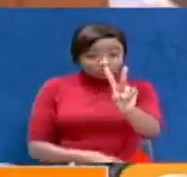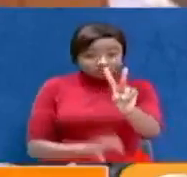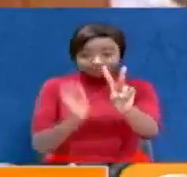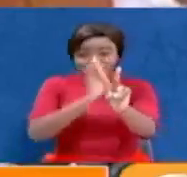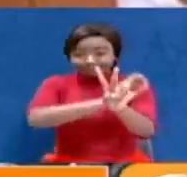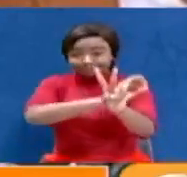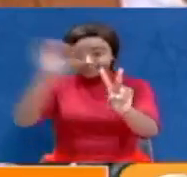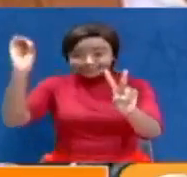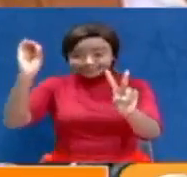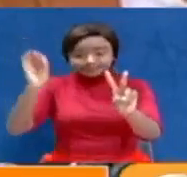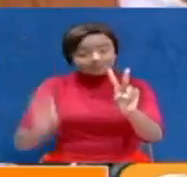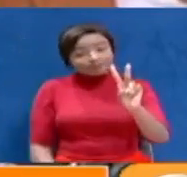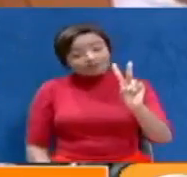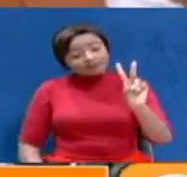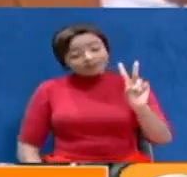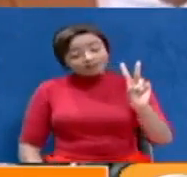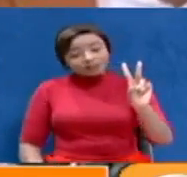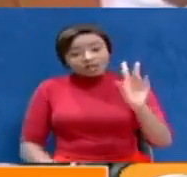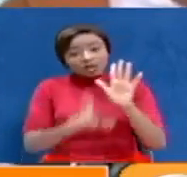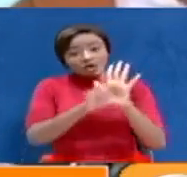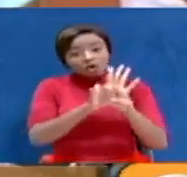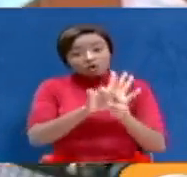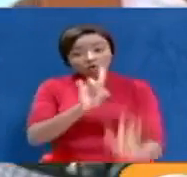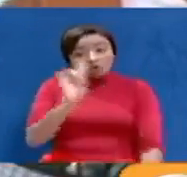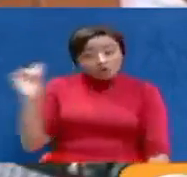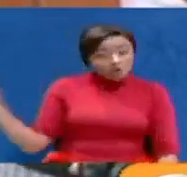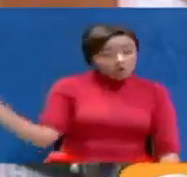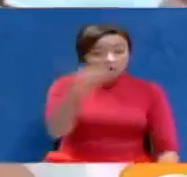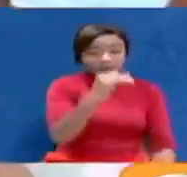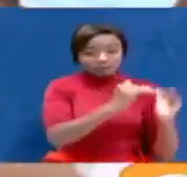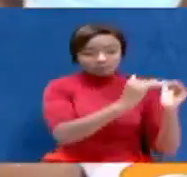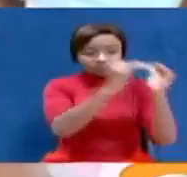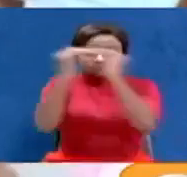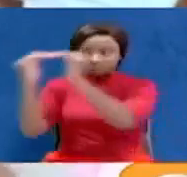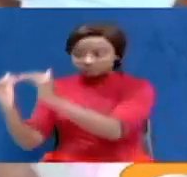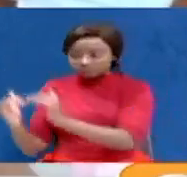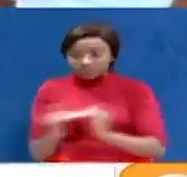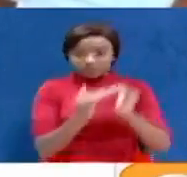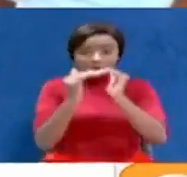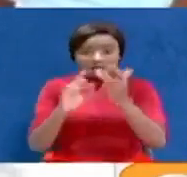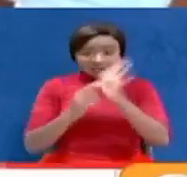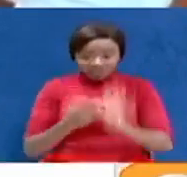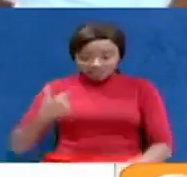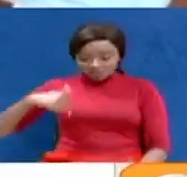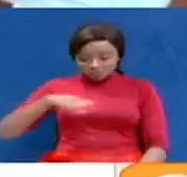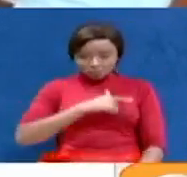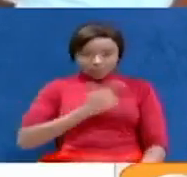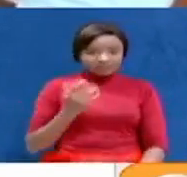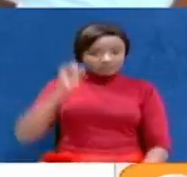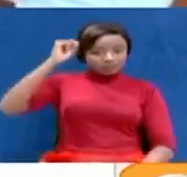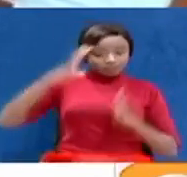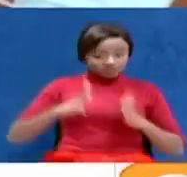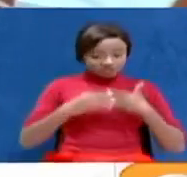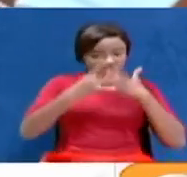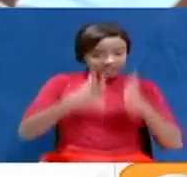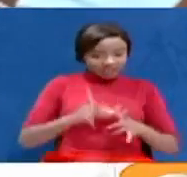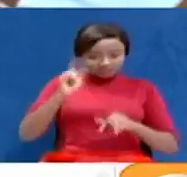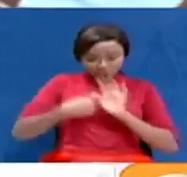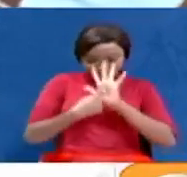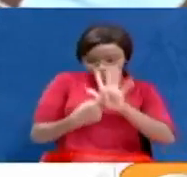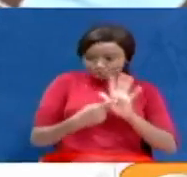The laws apply to everybody equally. Yes. And we are the ones who should be setting the example